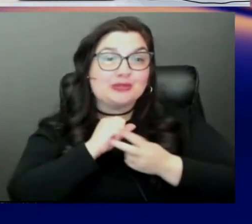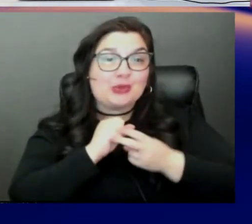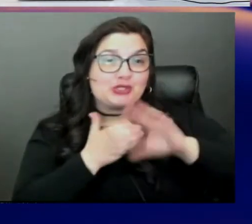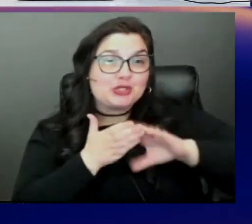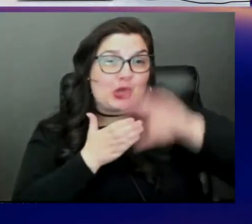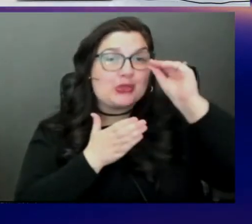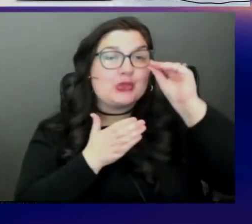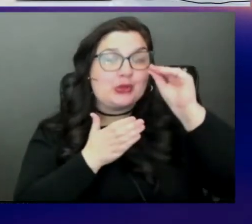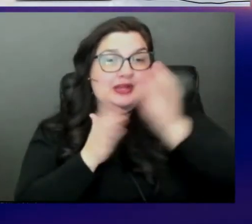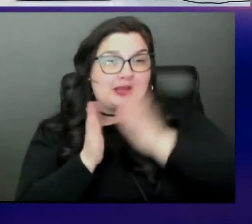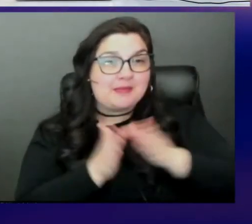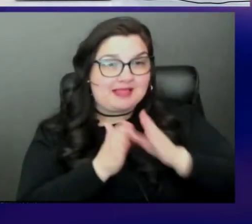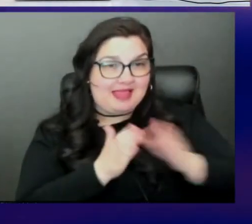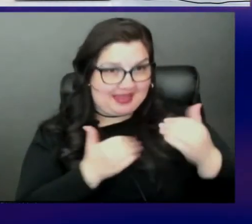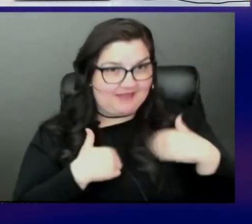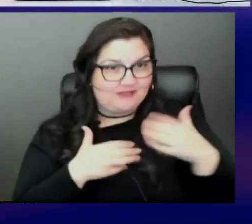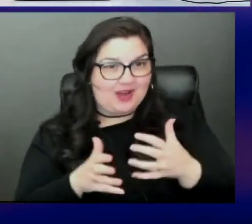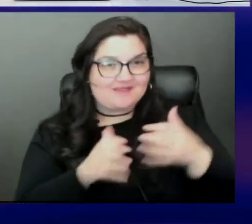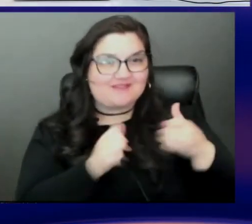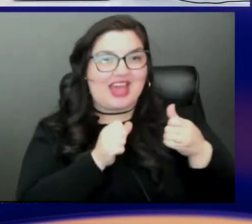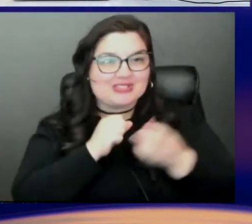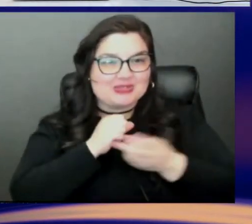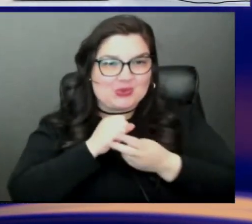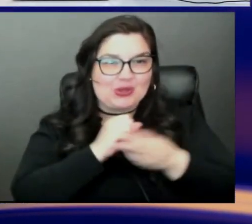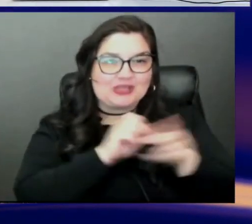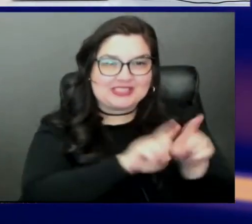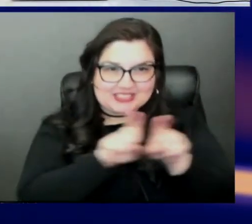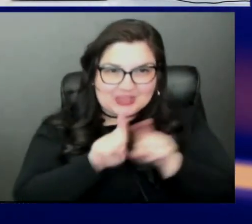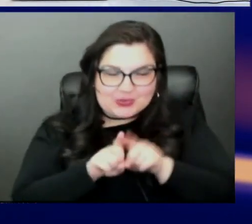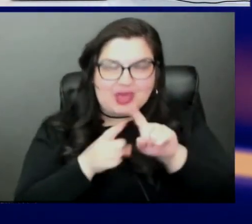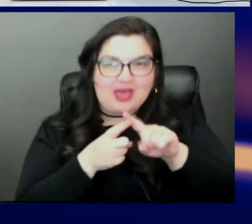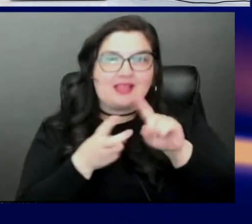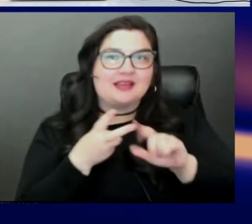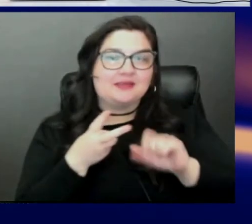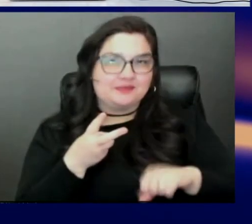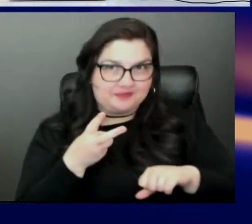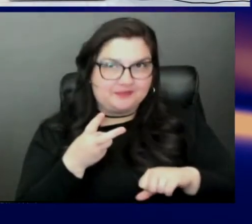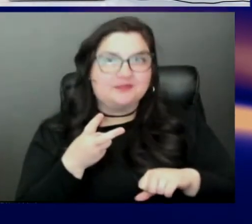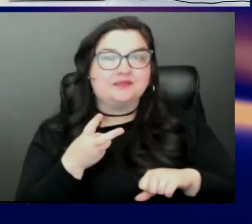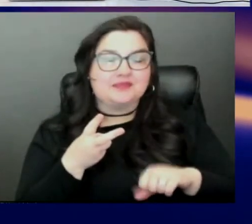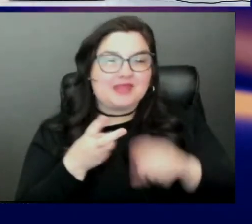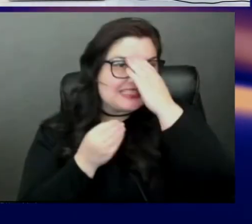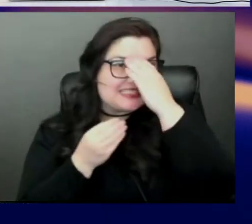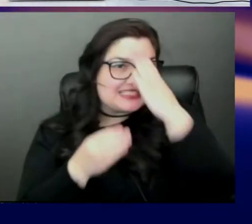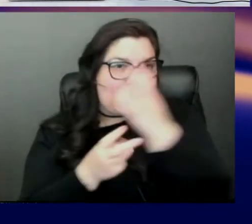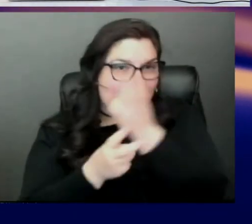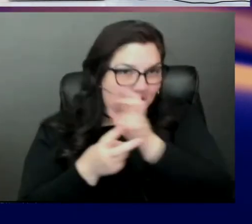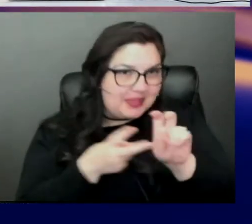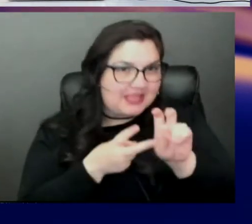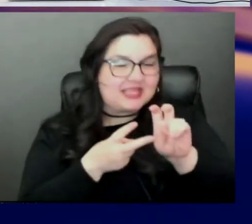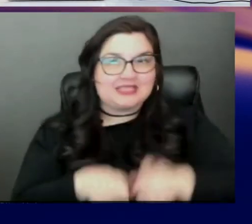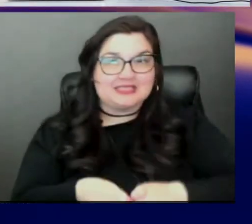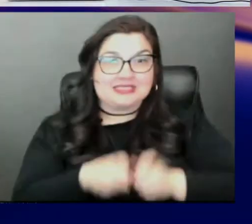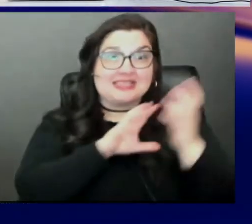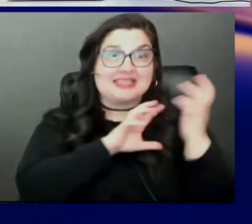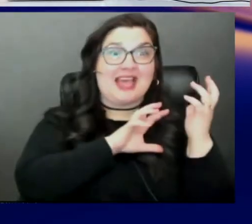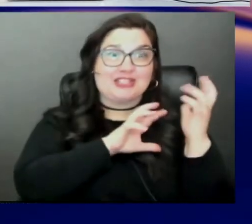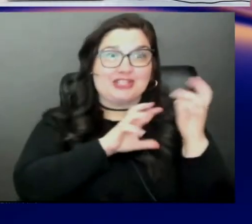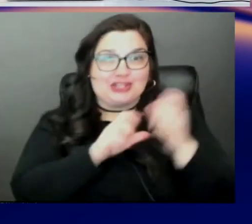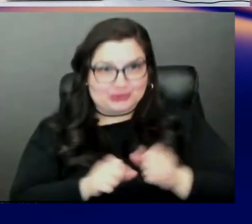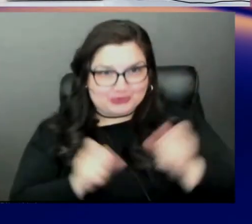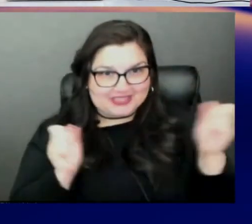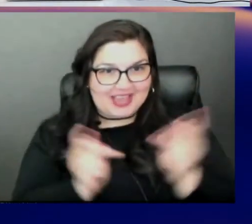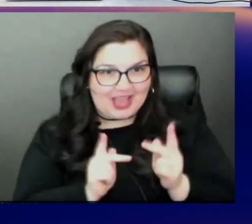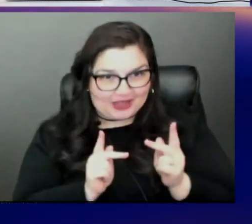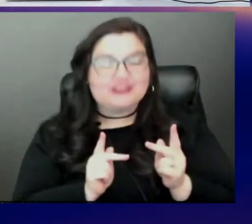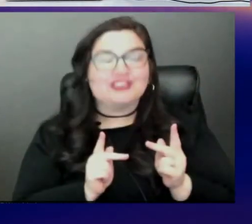as well. Okay. So as well as respectively, you know, data migration, disaster recovery, and data